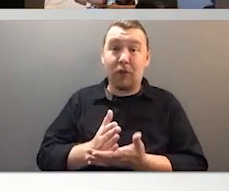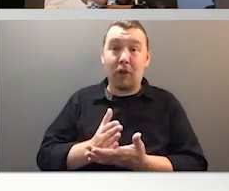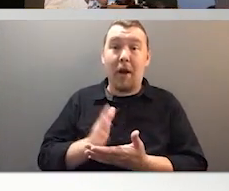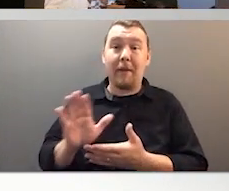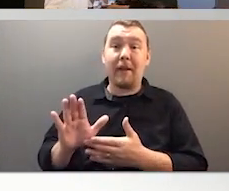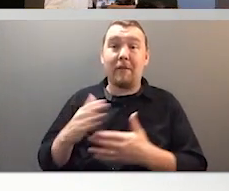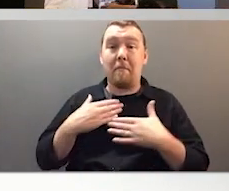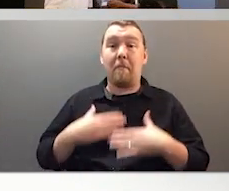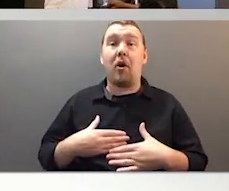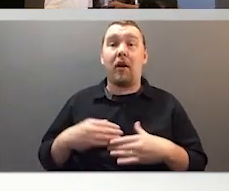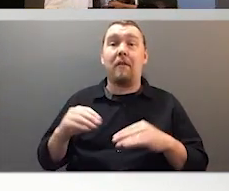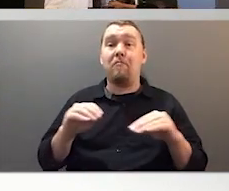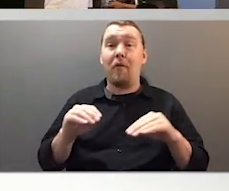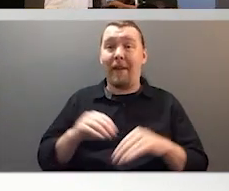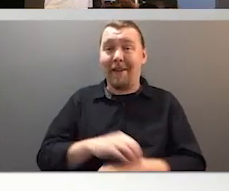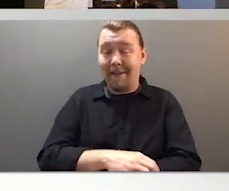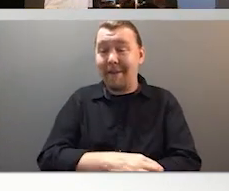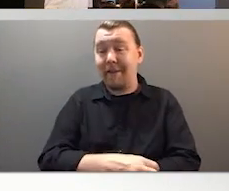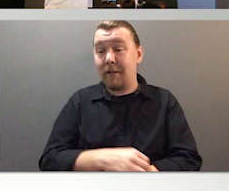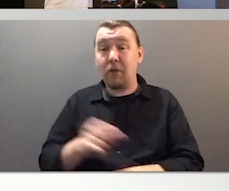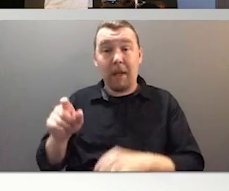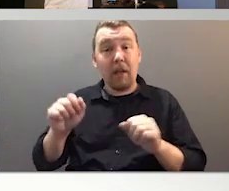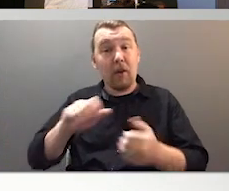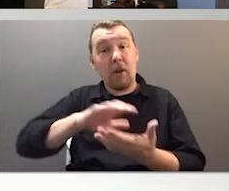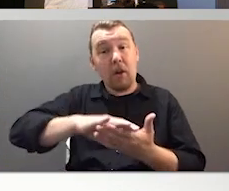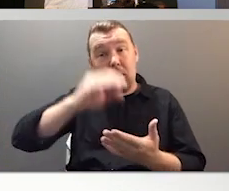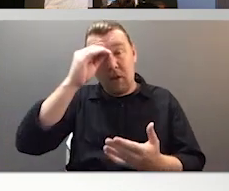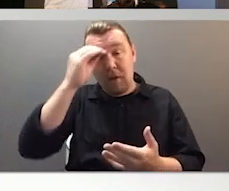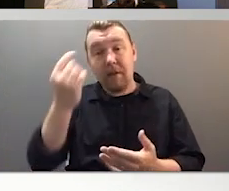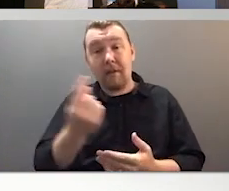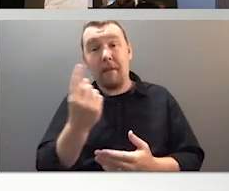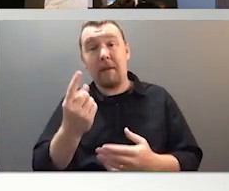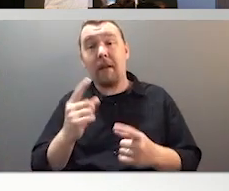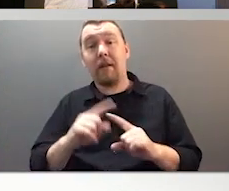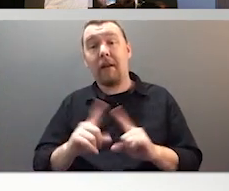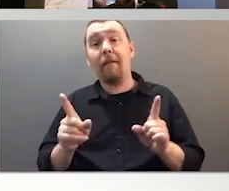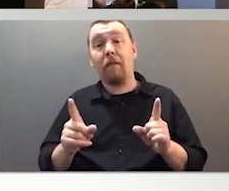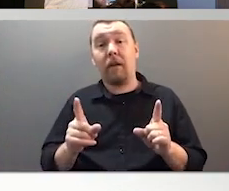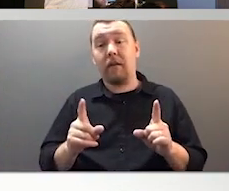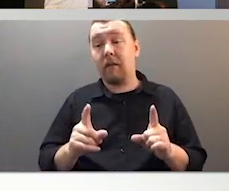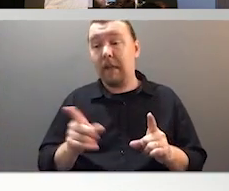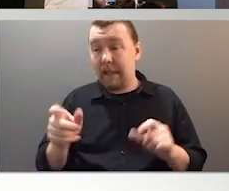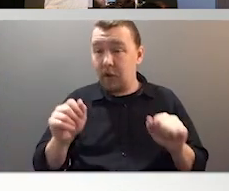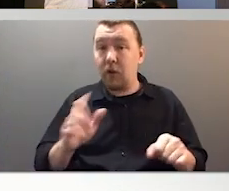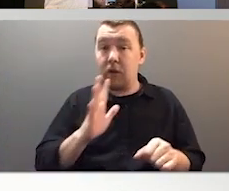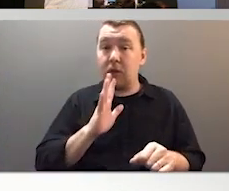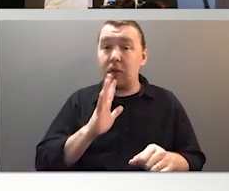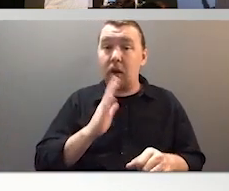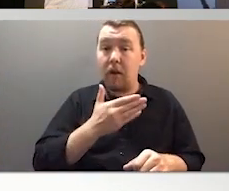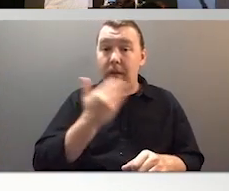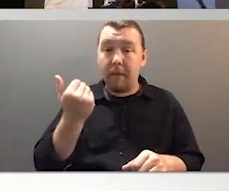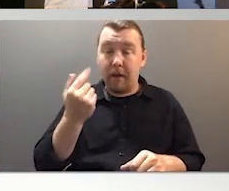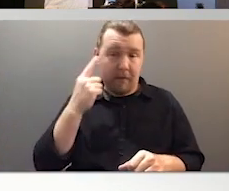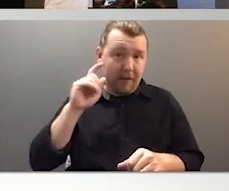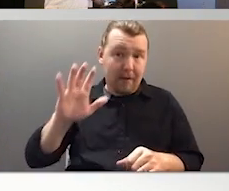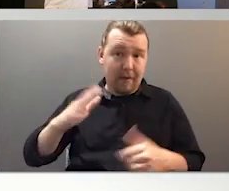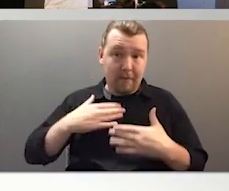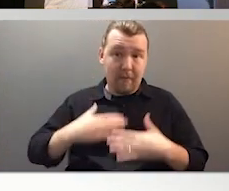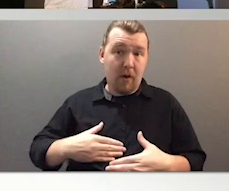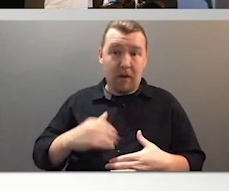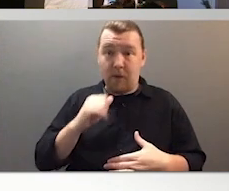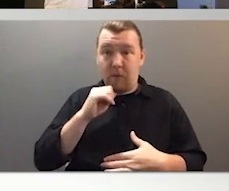something so that he could actually learn a different movement pattern. He could talk better because his body wasn't going into